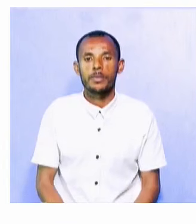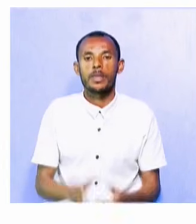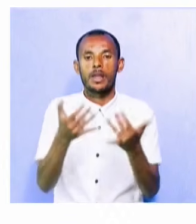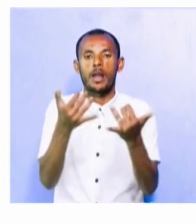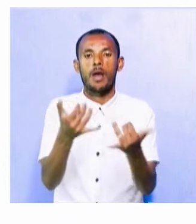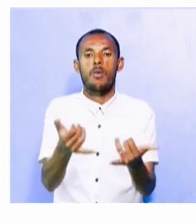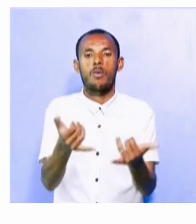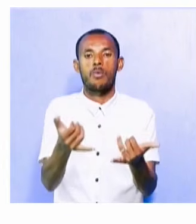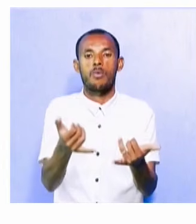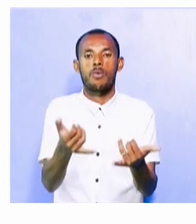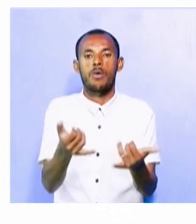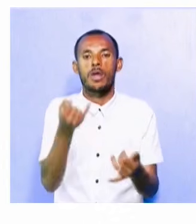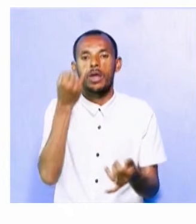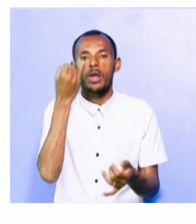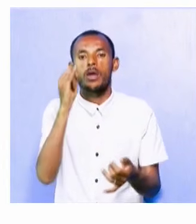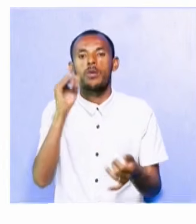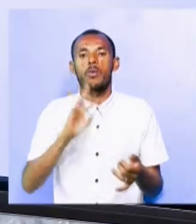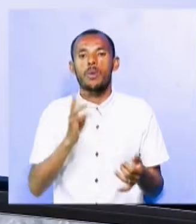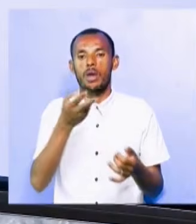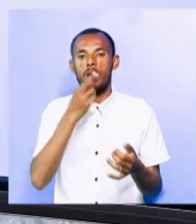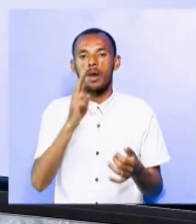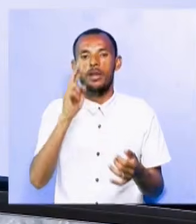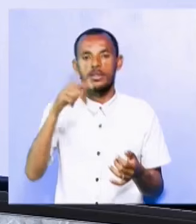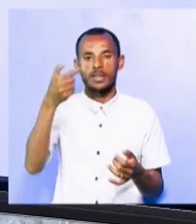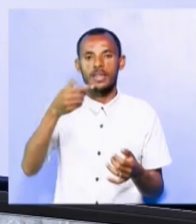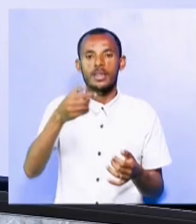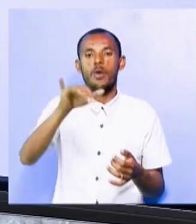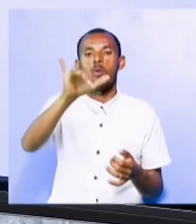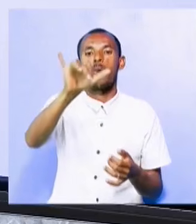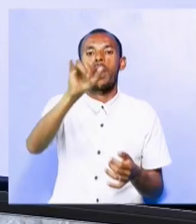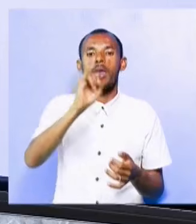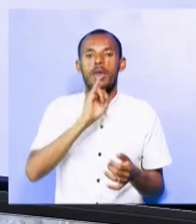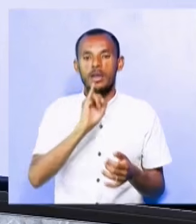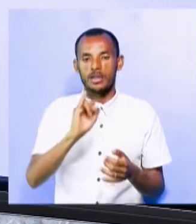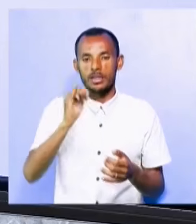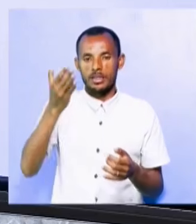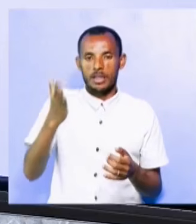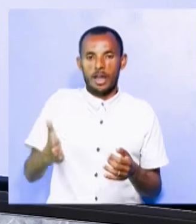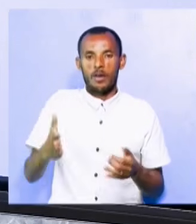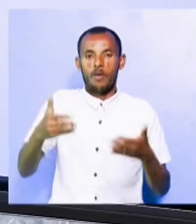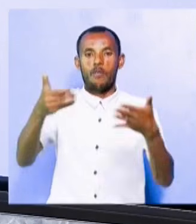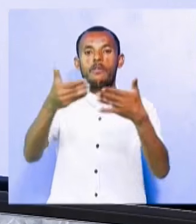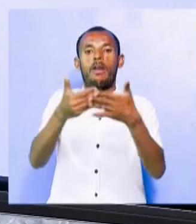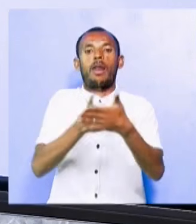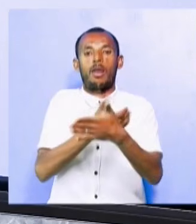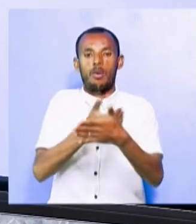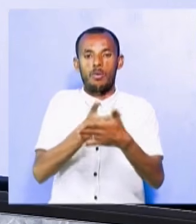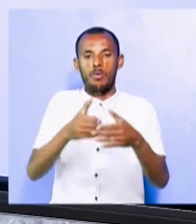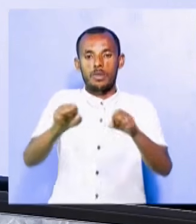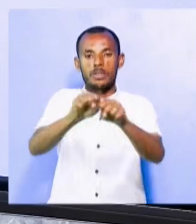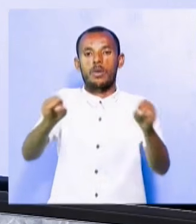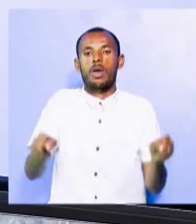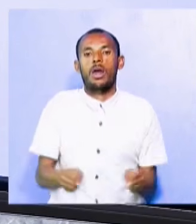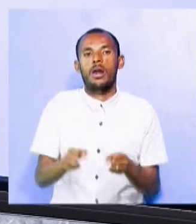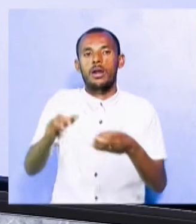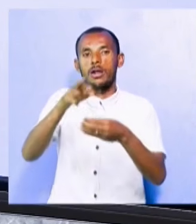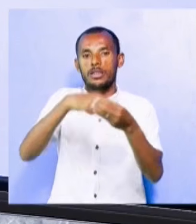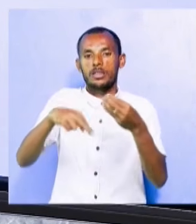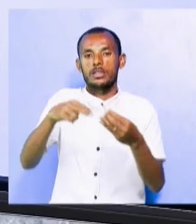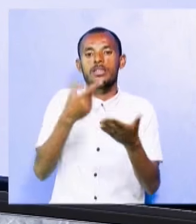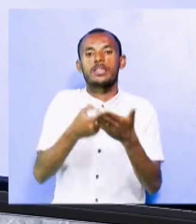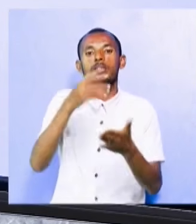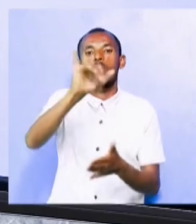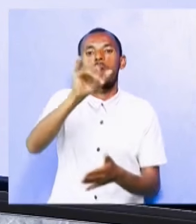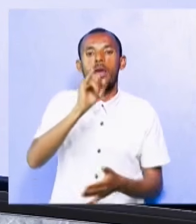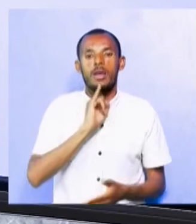Now, if we are saying y is the side of the new square region, this y